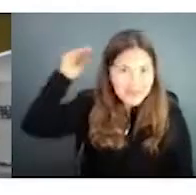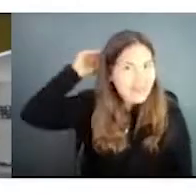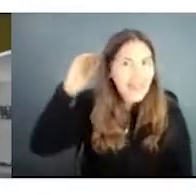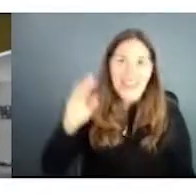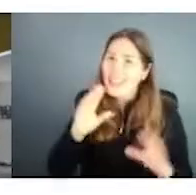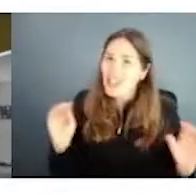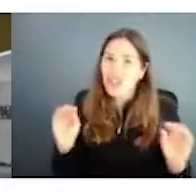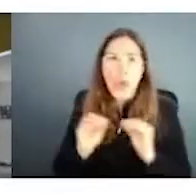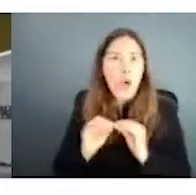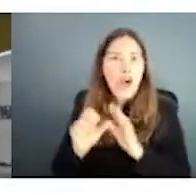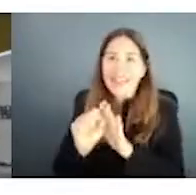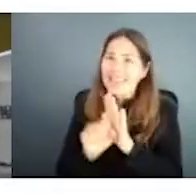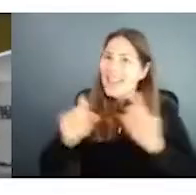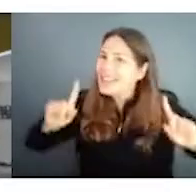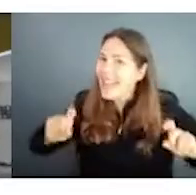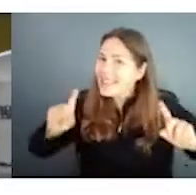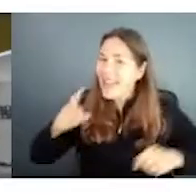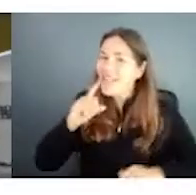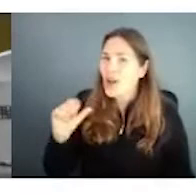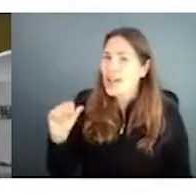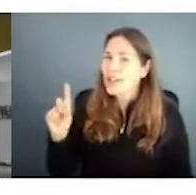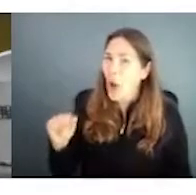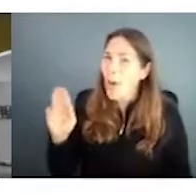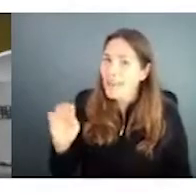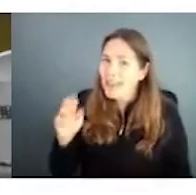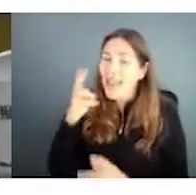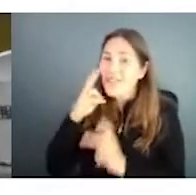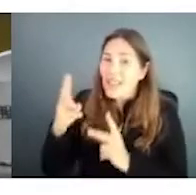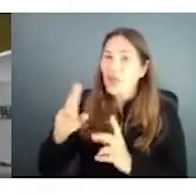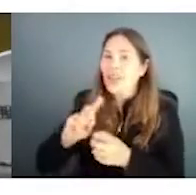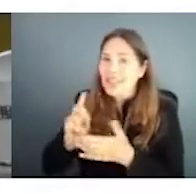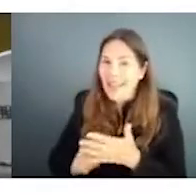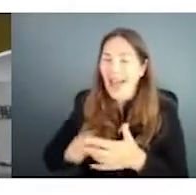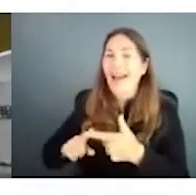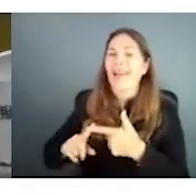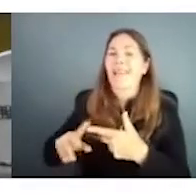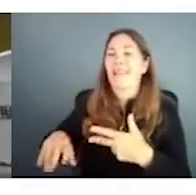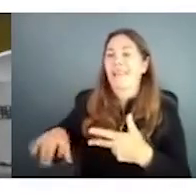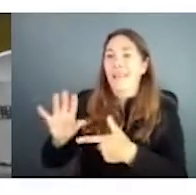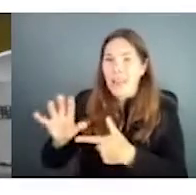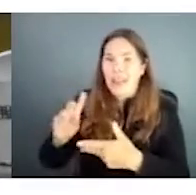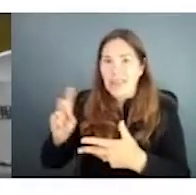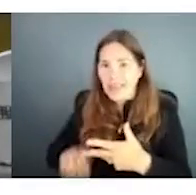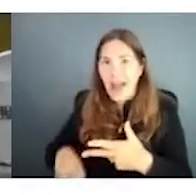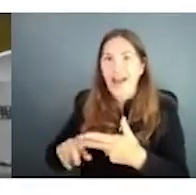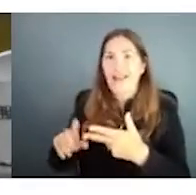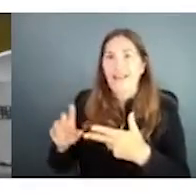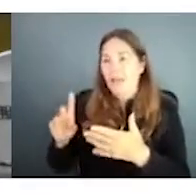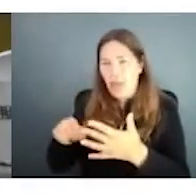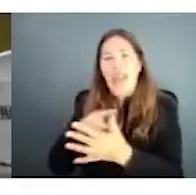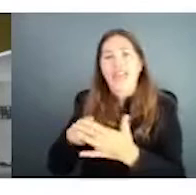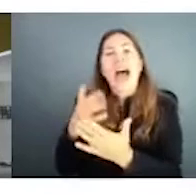a state test for Adobe visual design, video design, or digital design. The credential is the proof